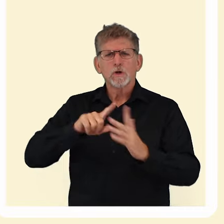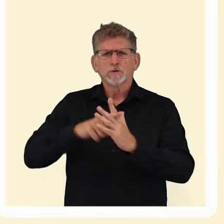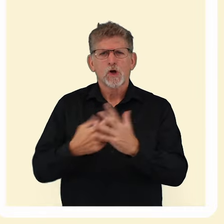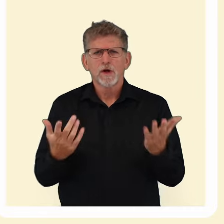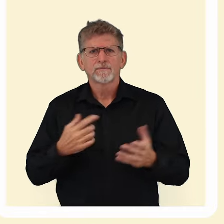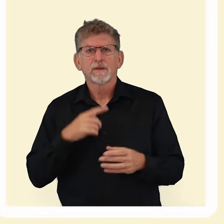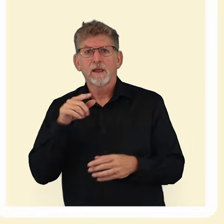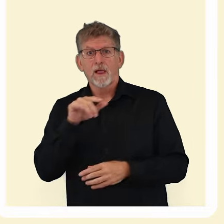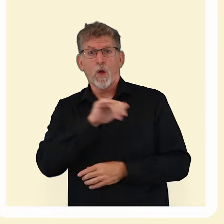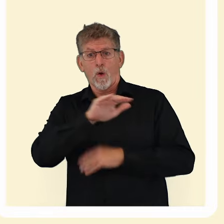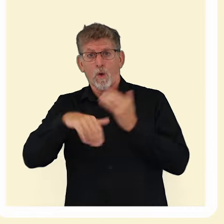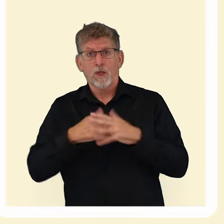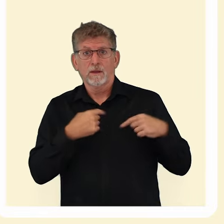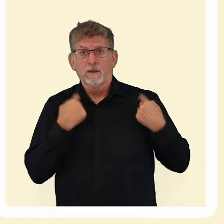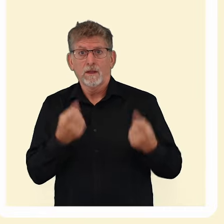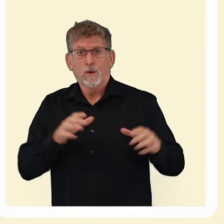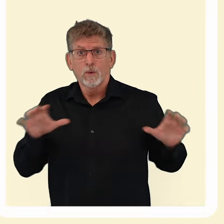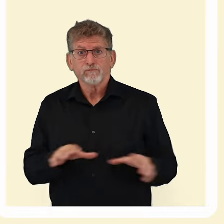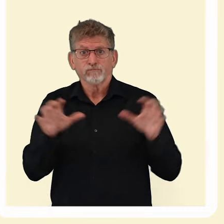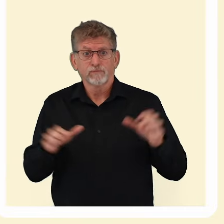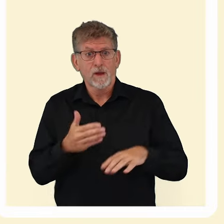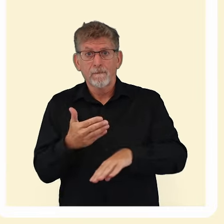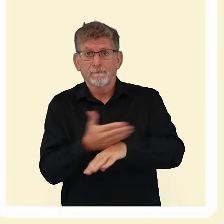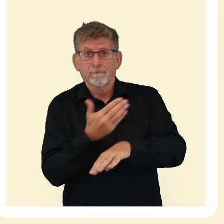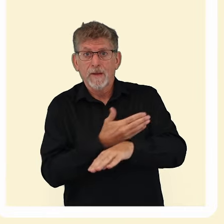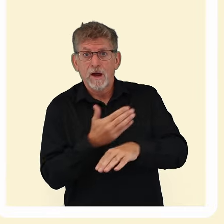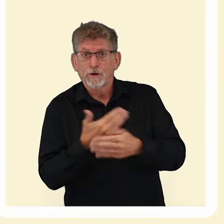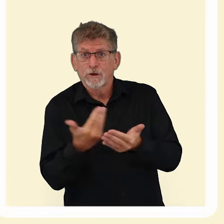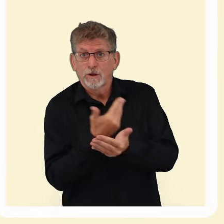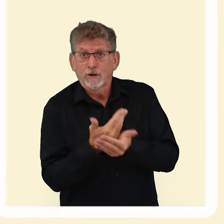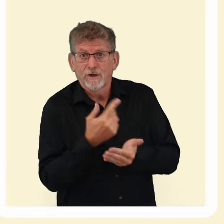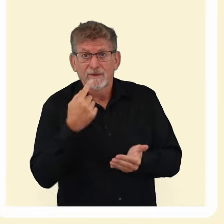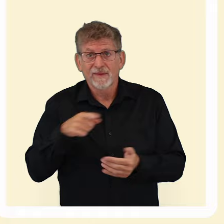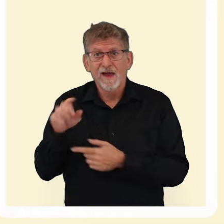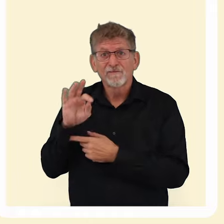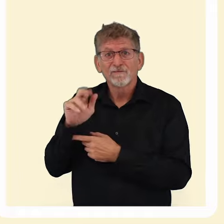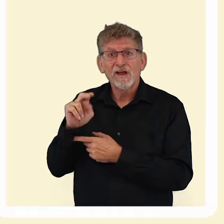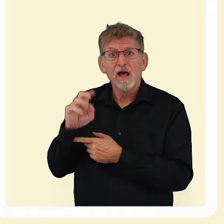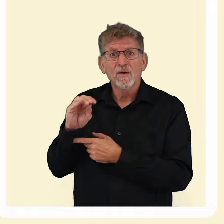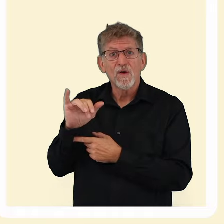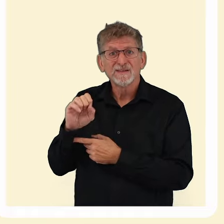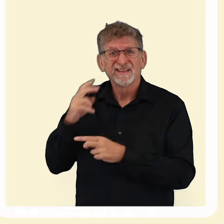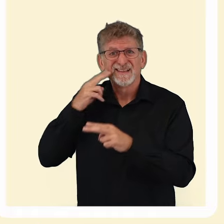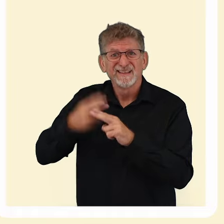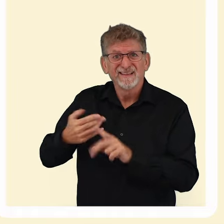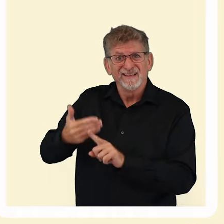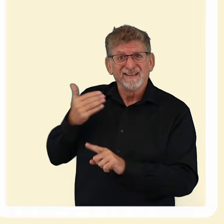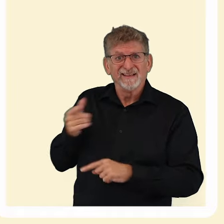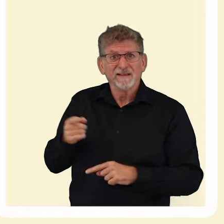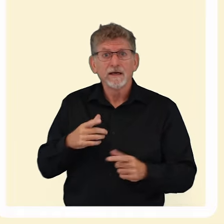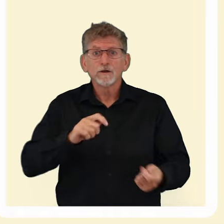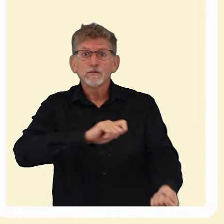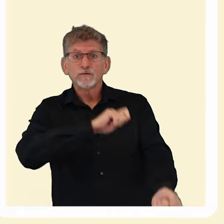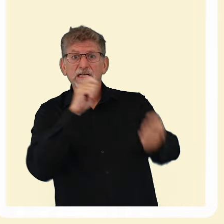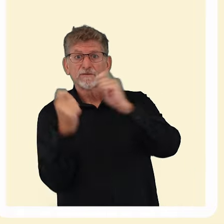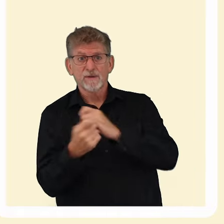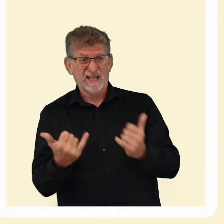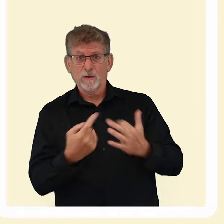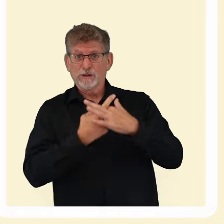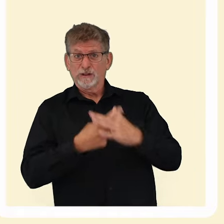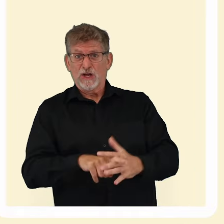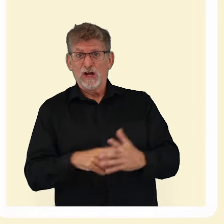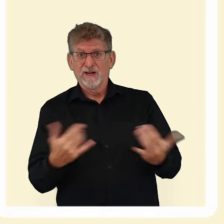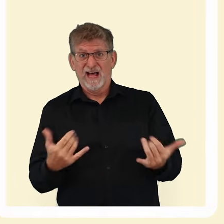Françoise talked about a moment ago, and the transformation that is starting now to bring us to VIA 2.0, or the new